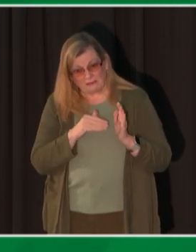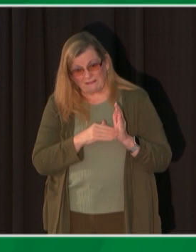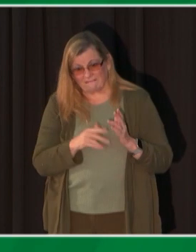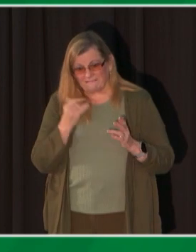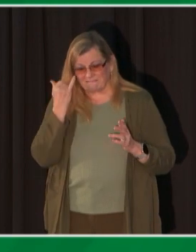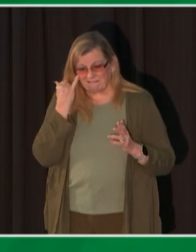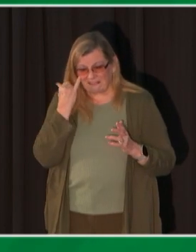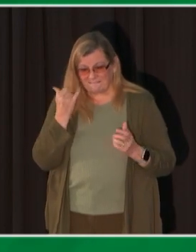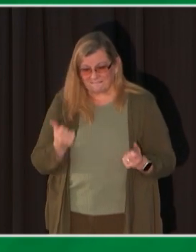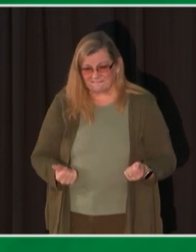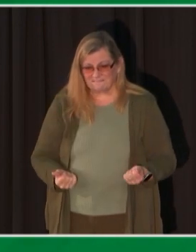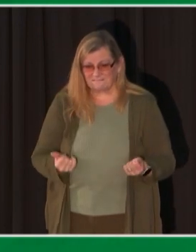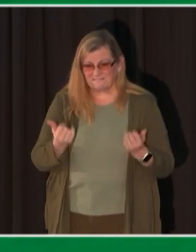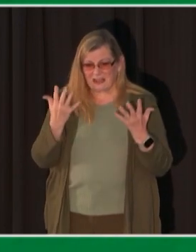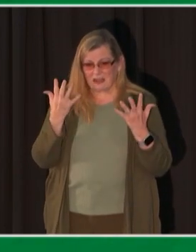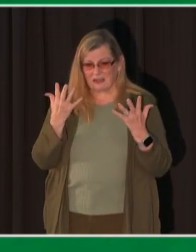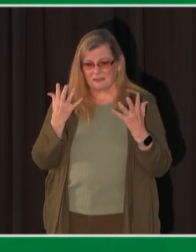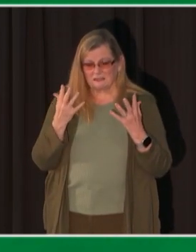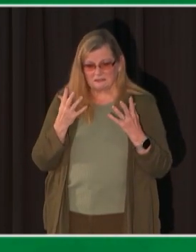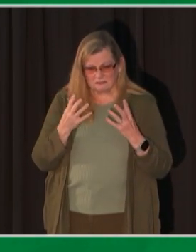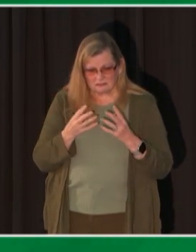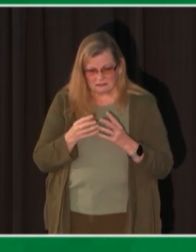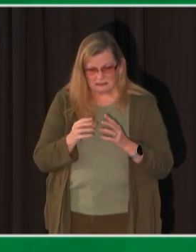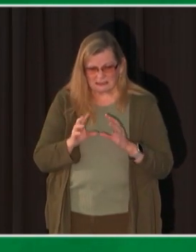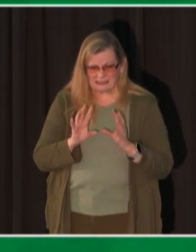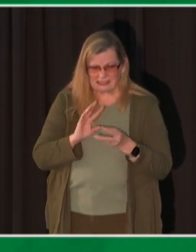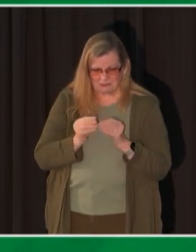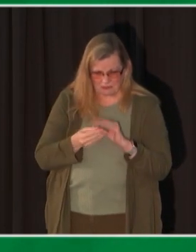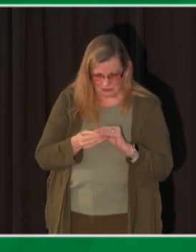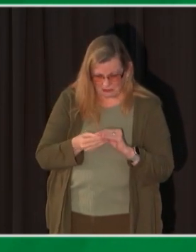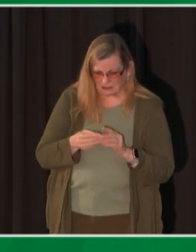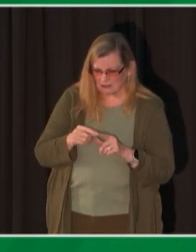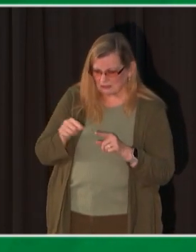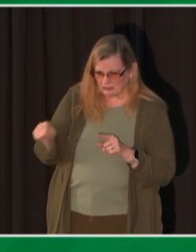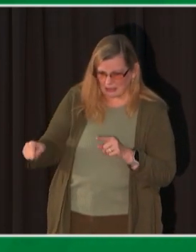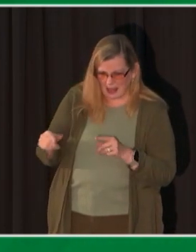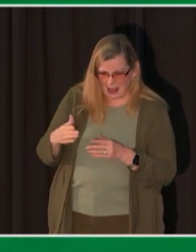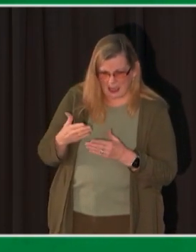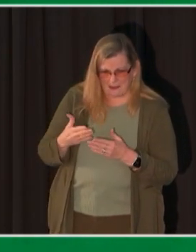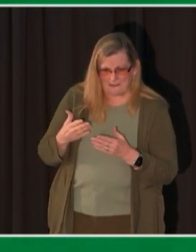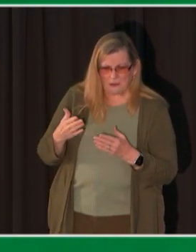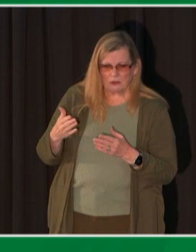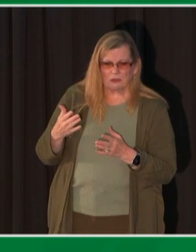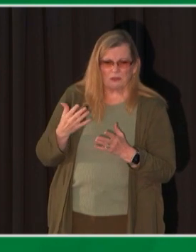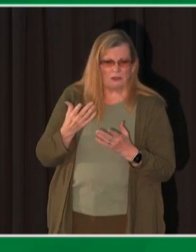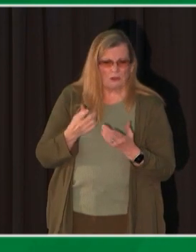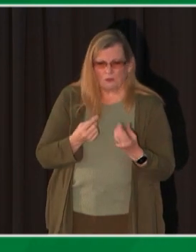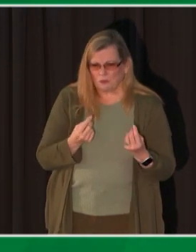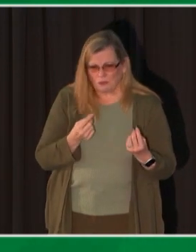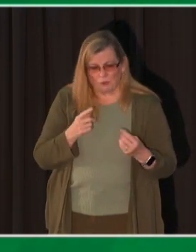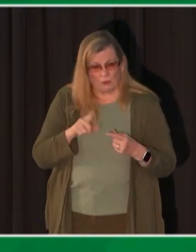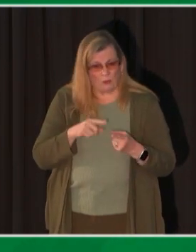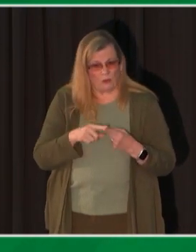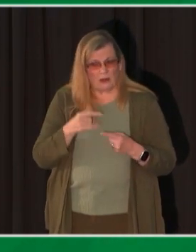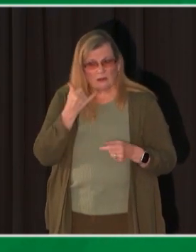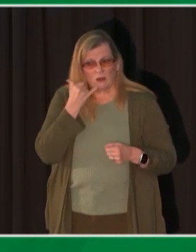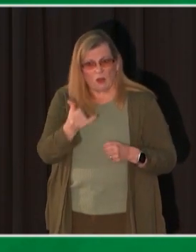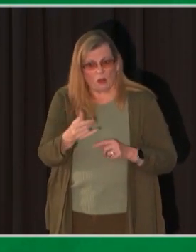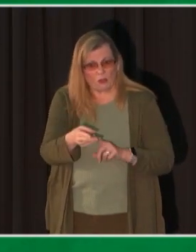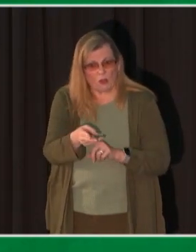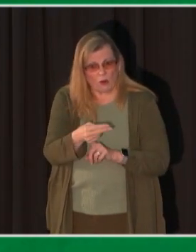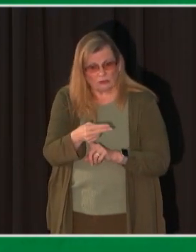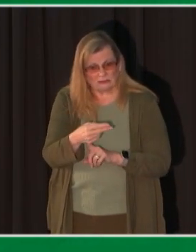ambulances outside that has neighbors asking what's going on. And when they call the hotel, all they're told is the hotel is